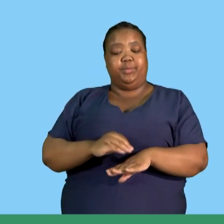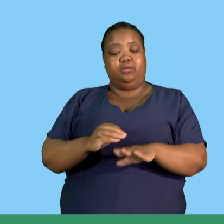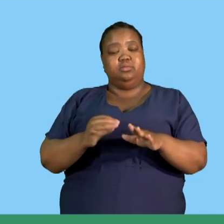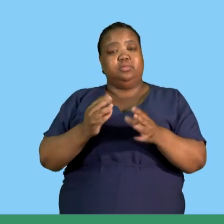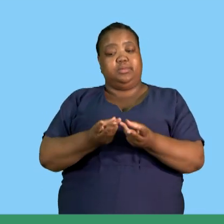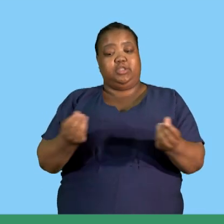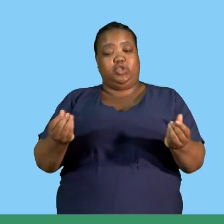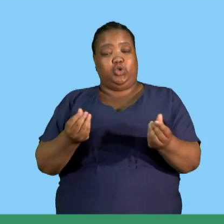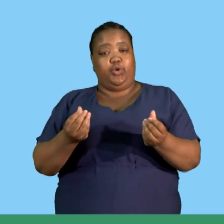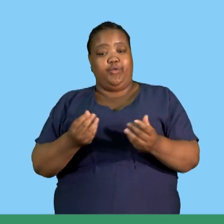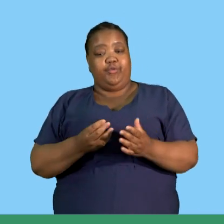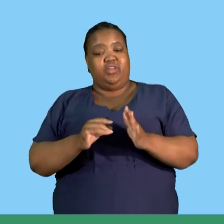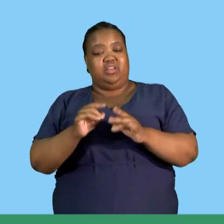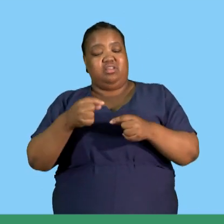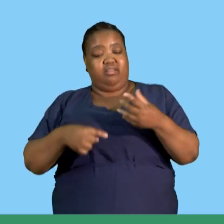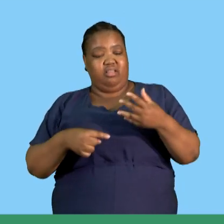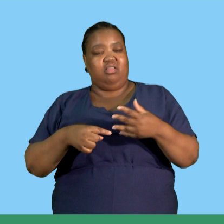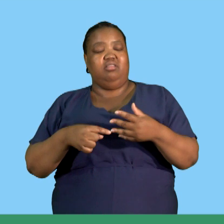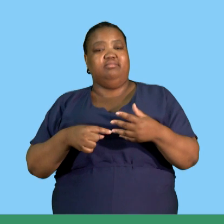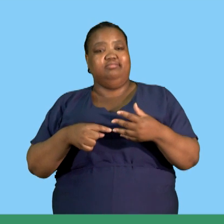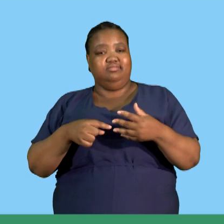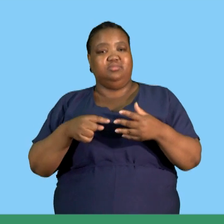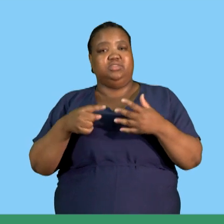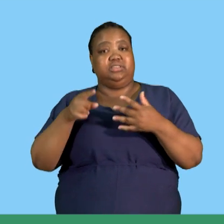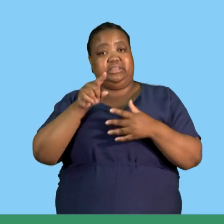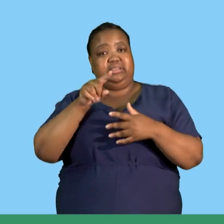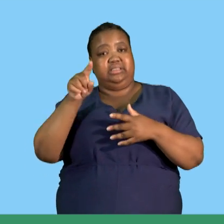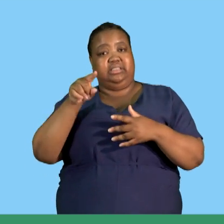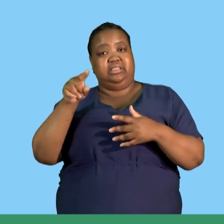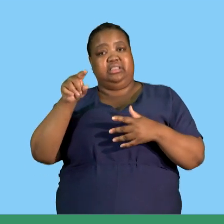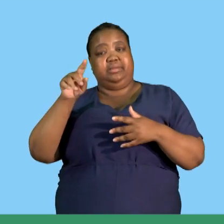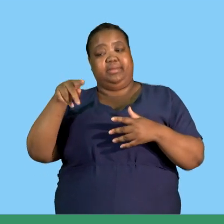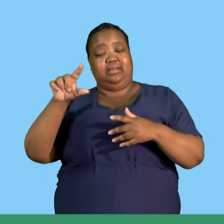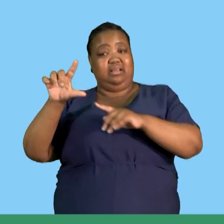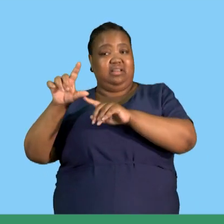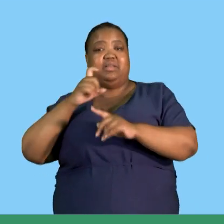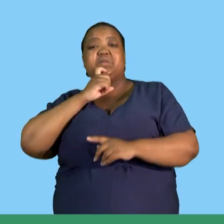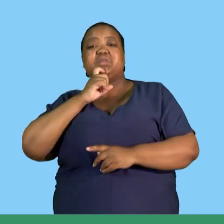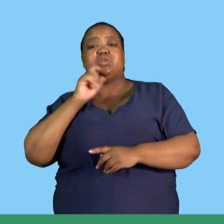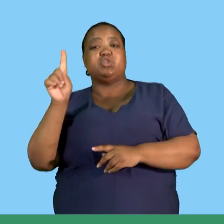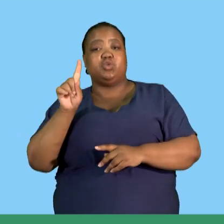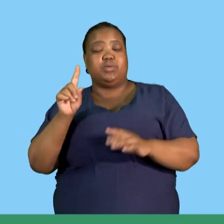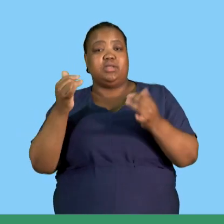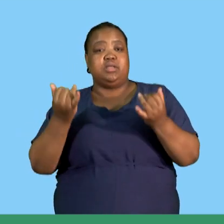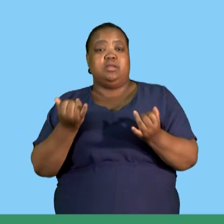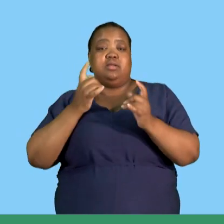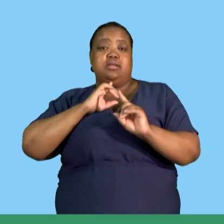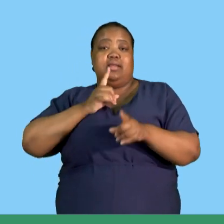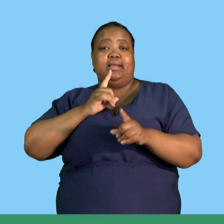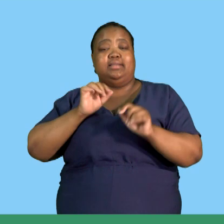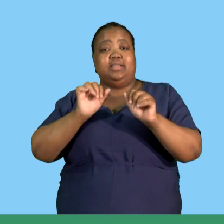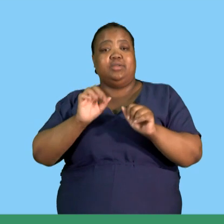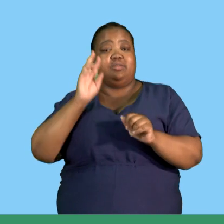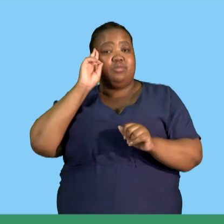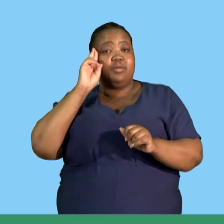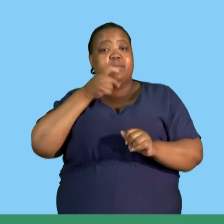ZPL will use. Right, what is the question? The technique. Motivate your answer by quoting. Don't forget, when they